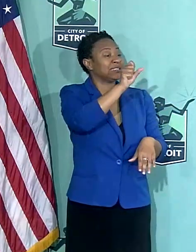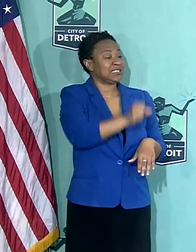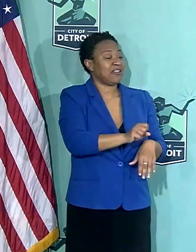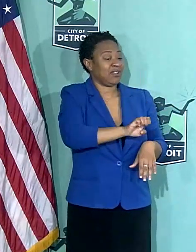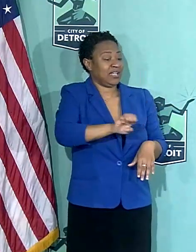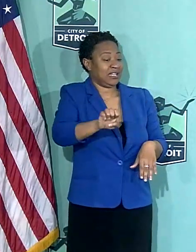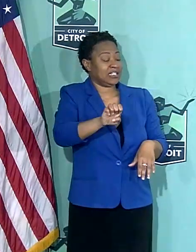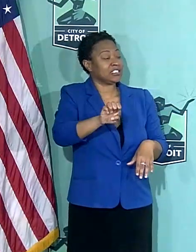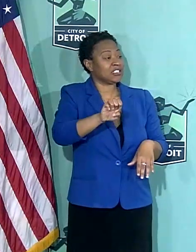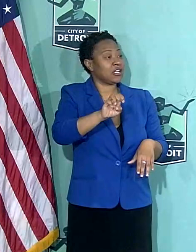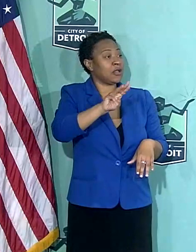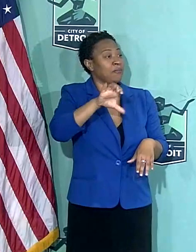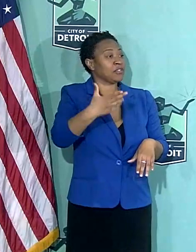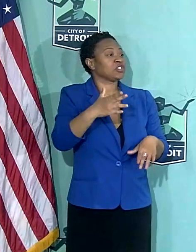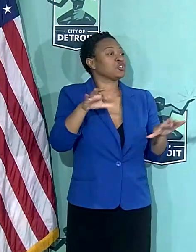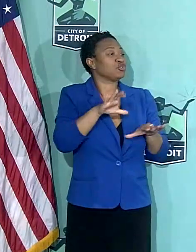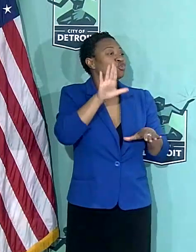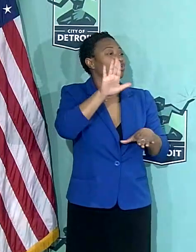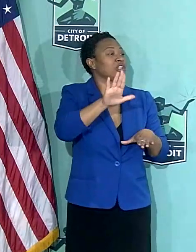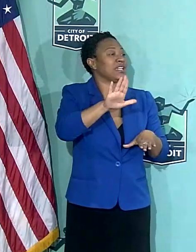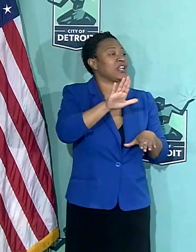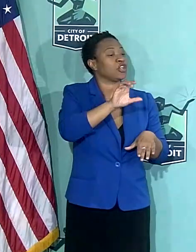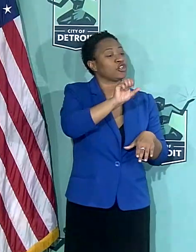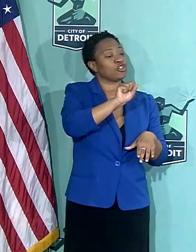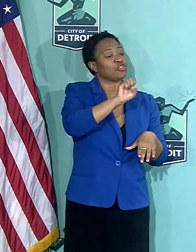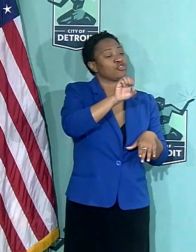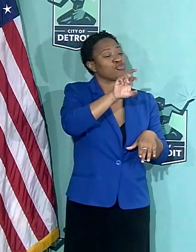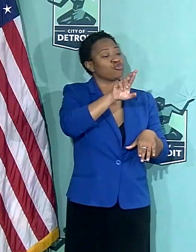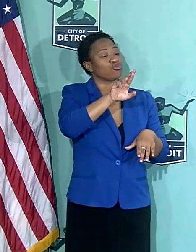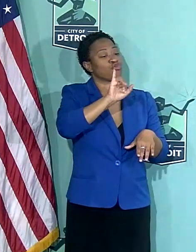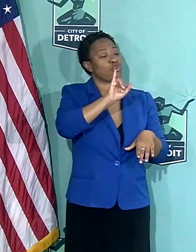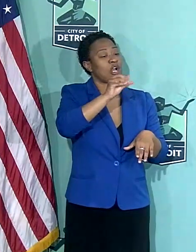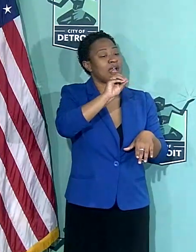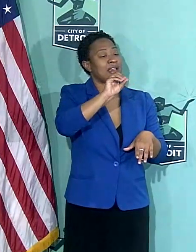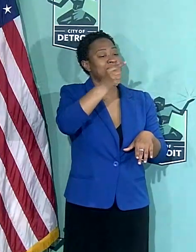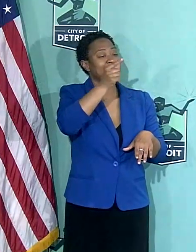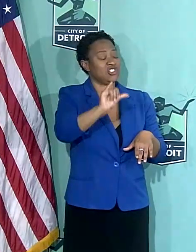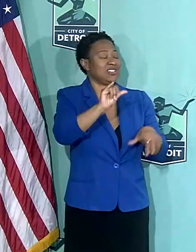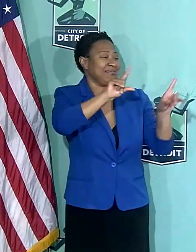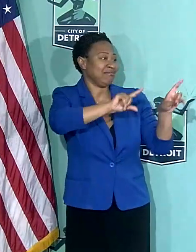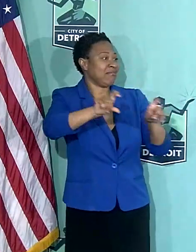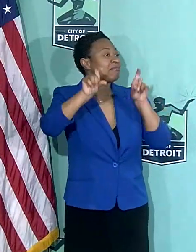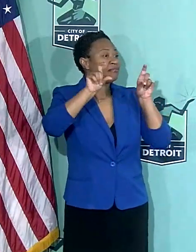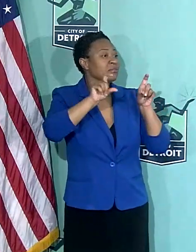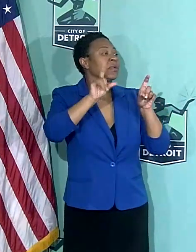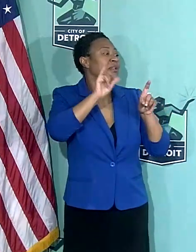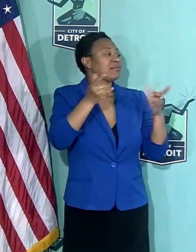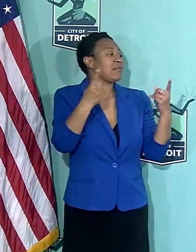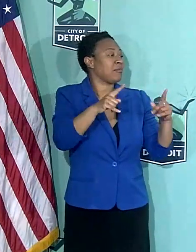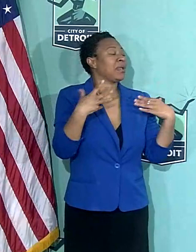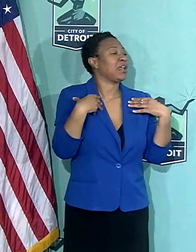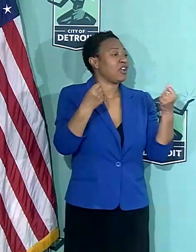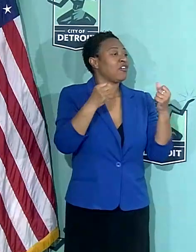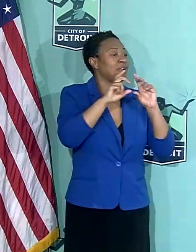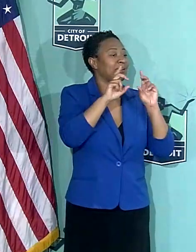its serology tests, and that's being done in partnership with the healthcare organizations across southeastern